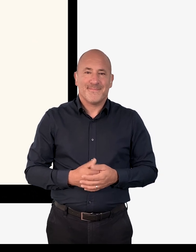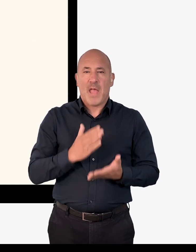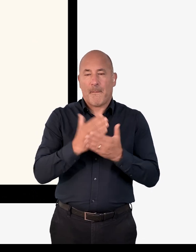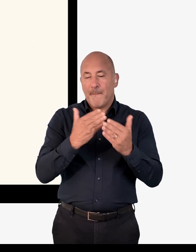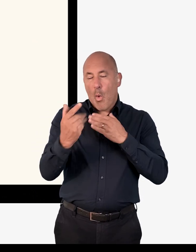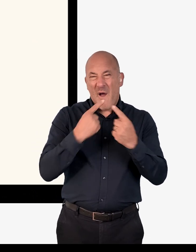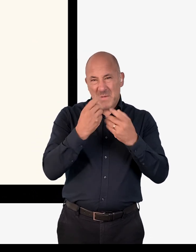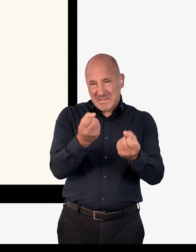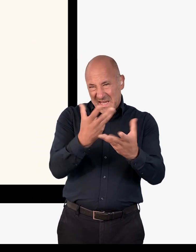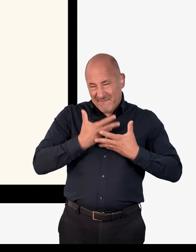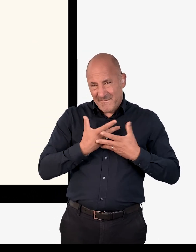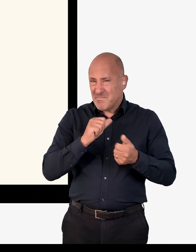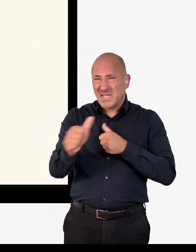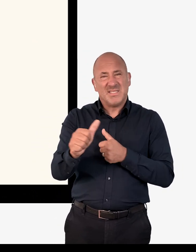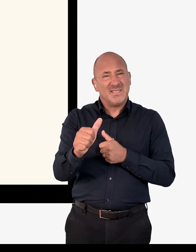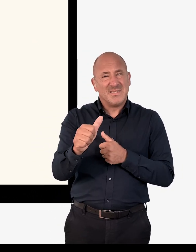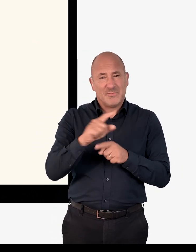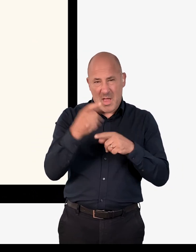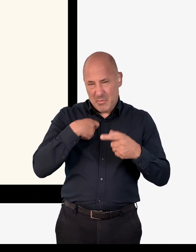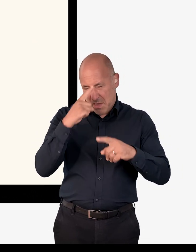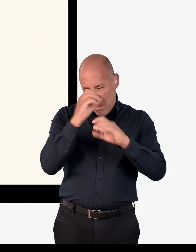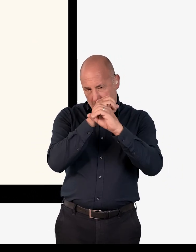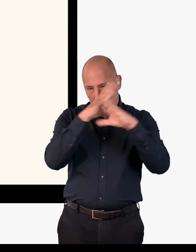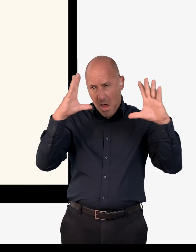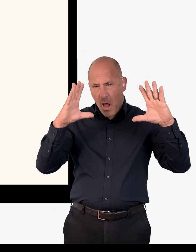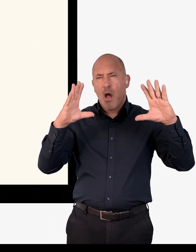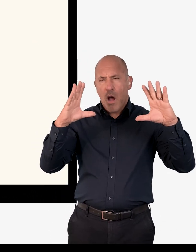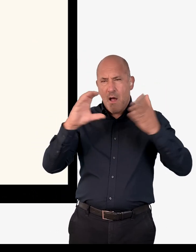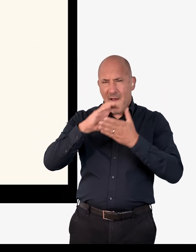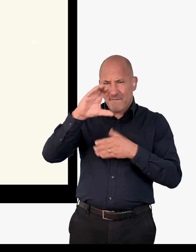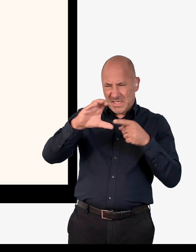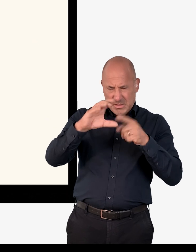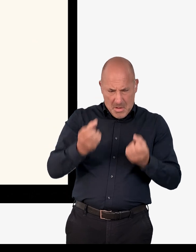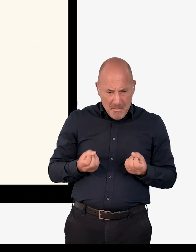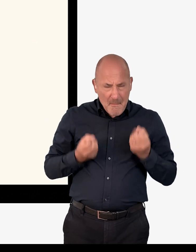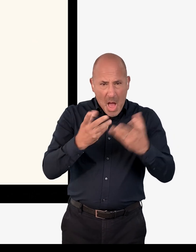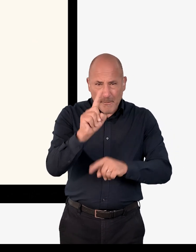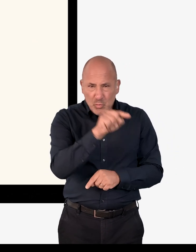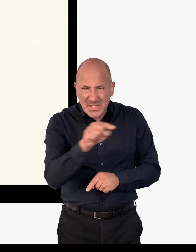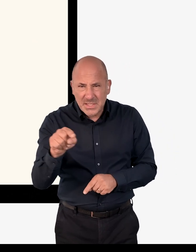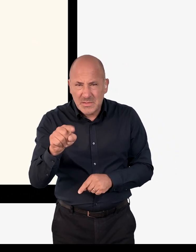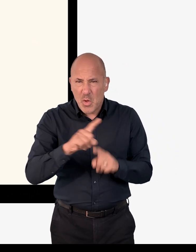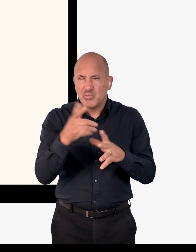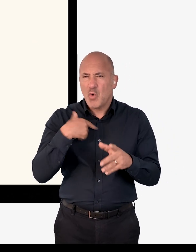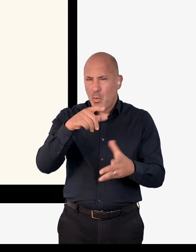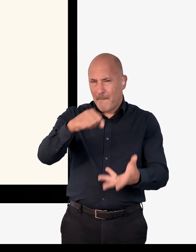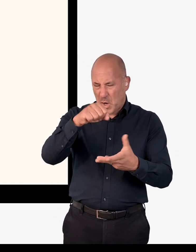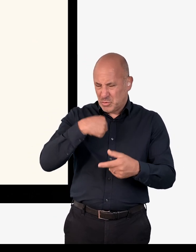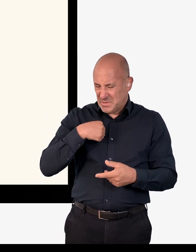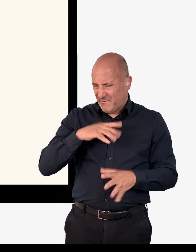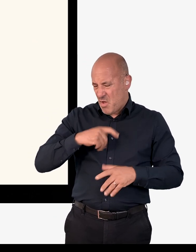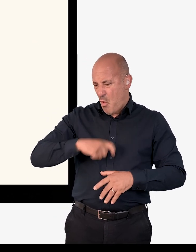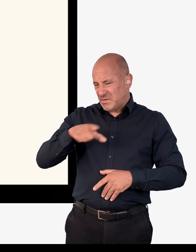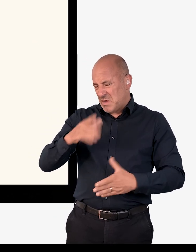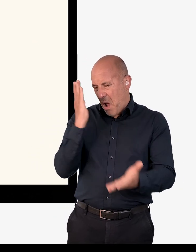The more detail, the better. It helps us understand exactly what the funding is being spent on and